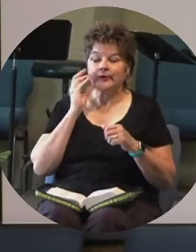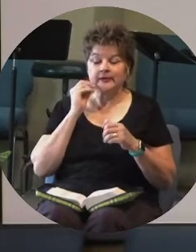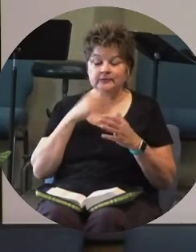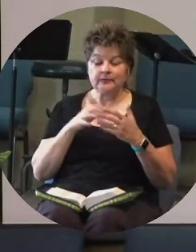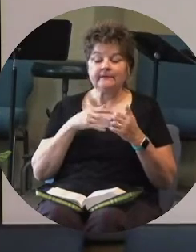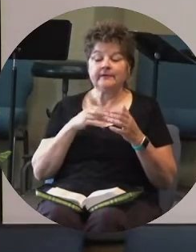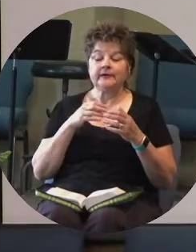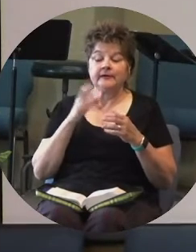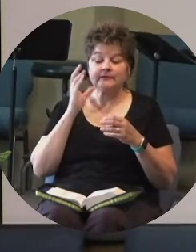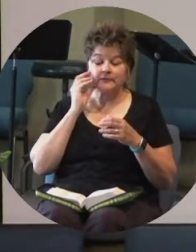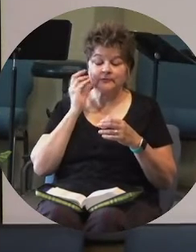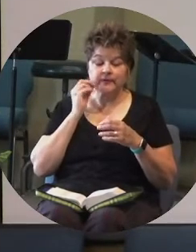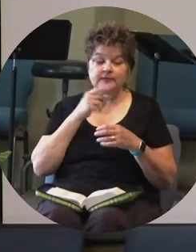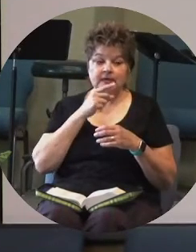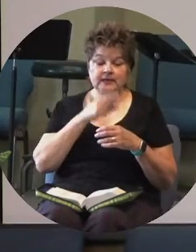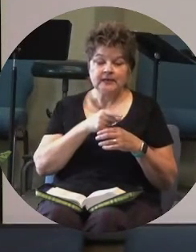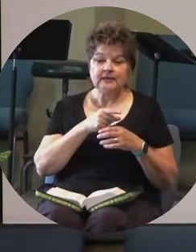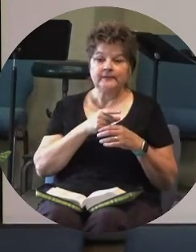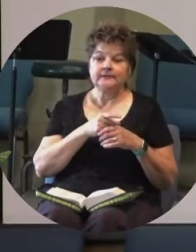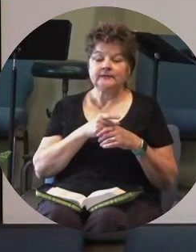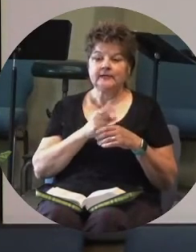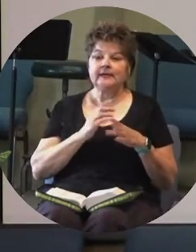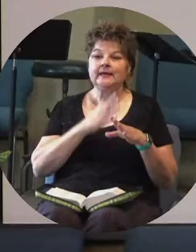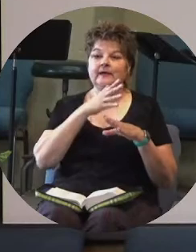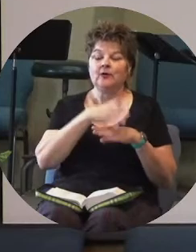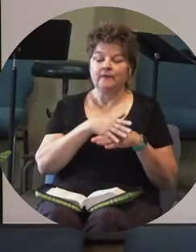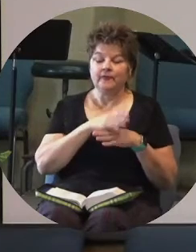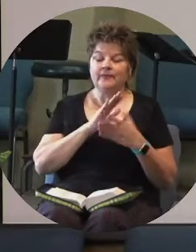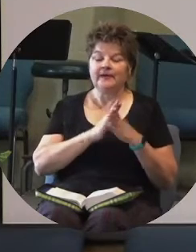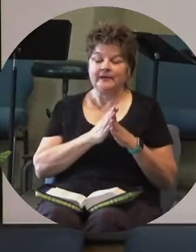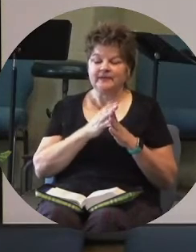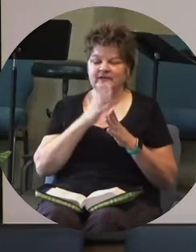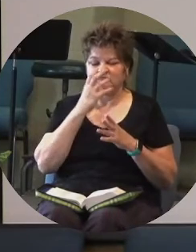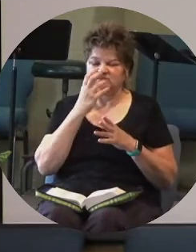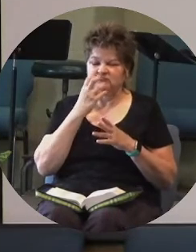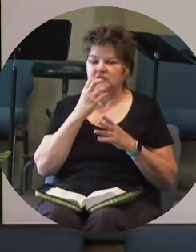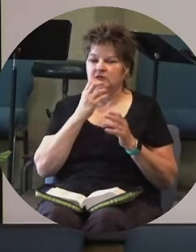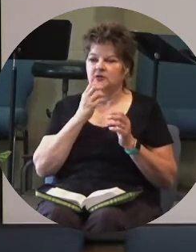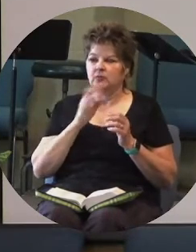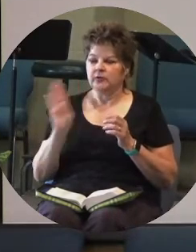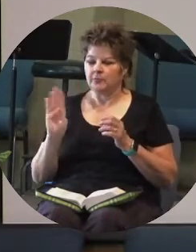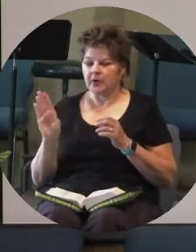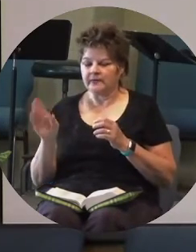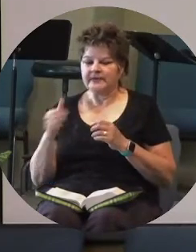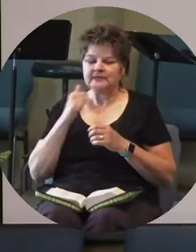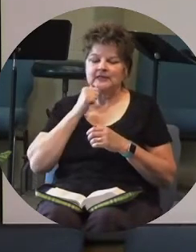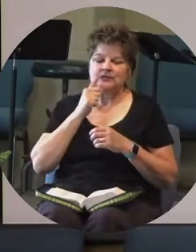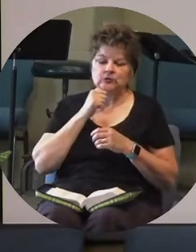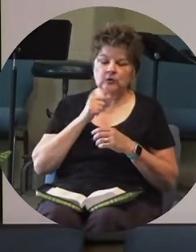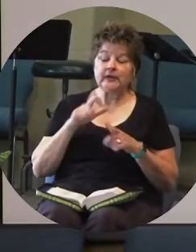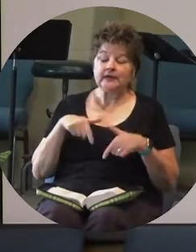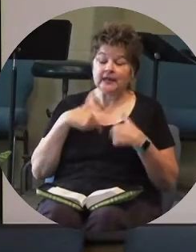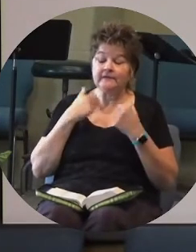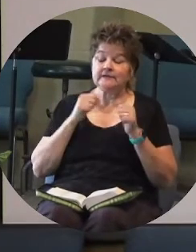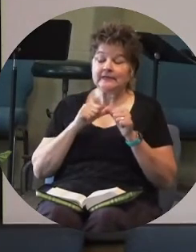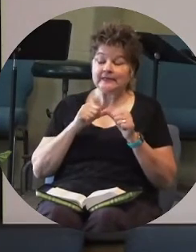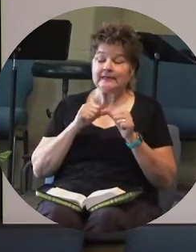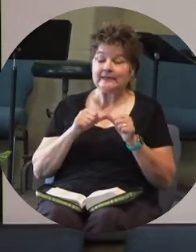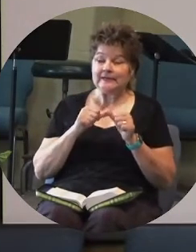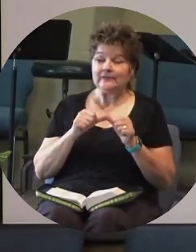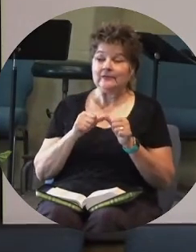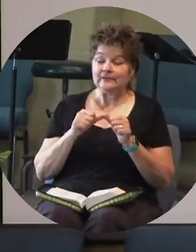He's going to get over his being greatly annoyed with Barnabas and with this girl. And life is going to continue to go